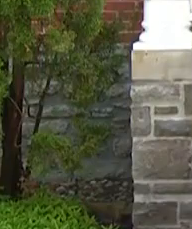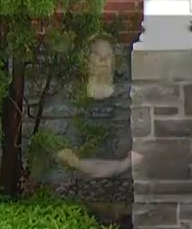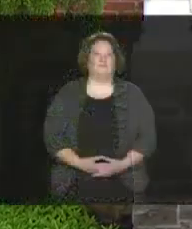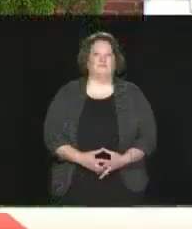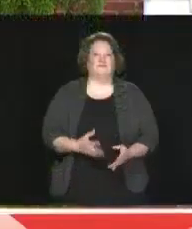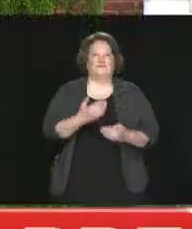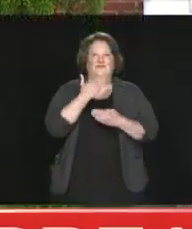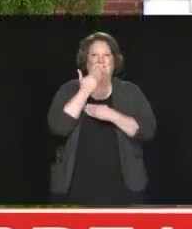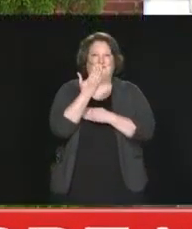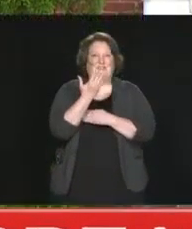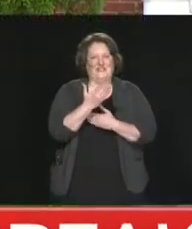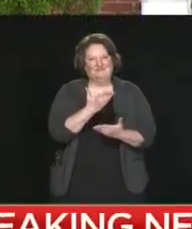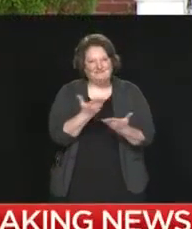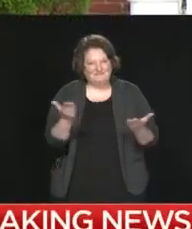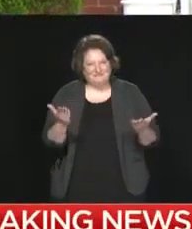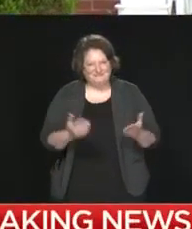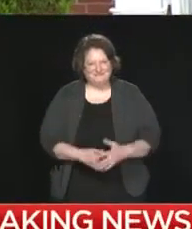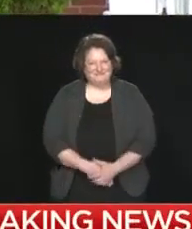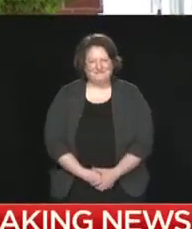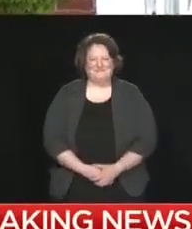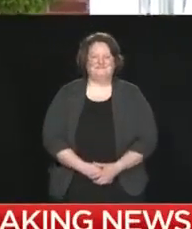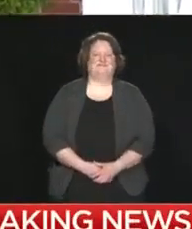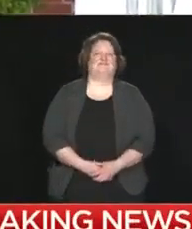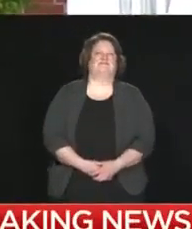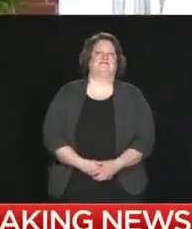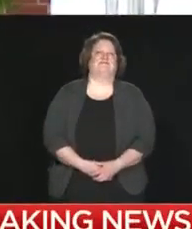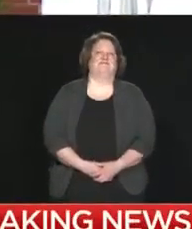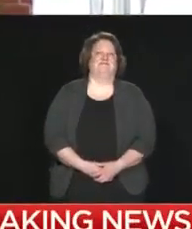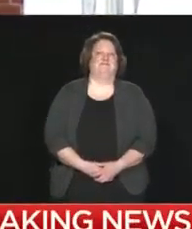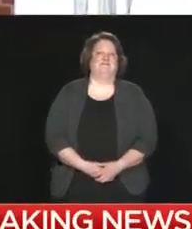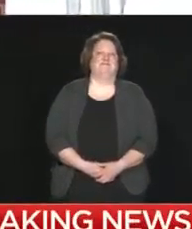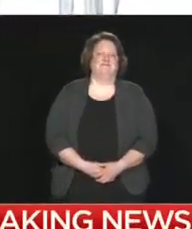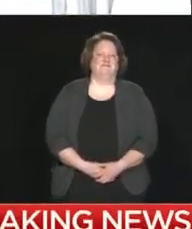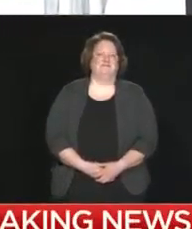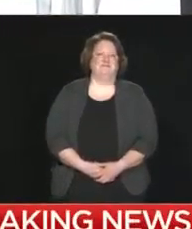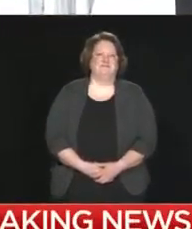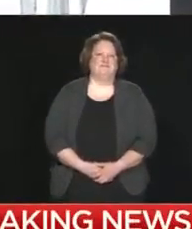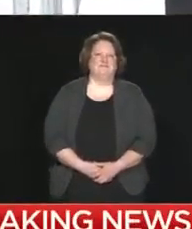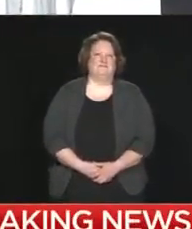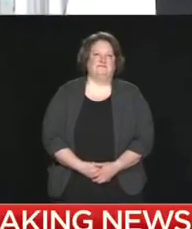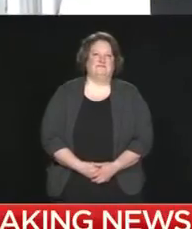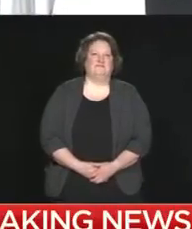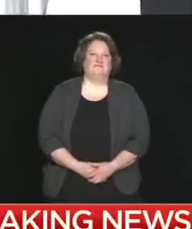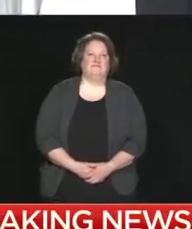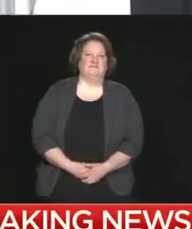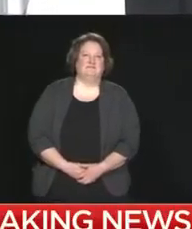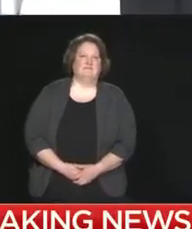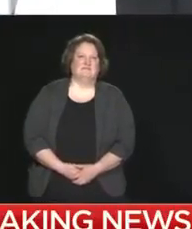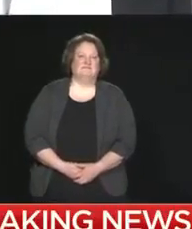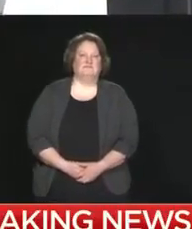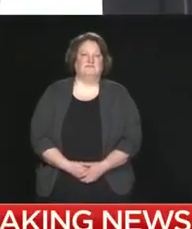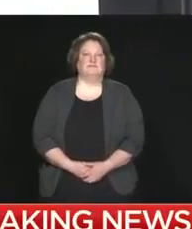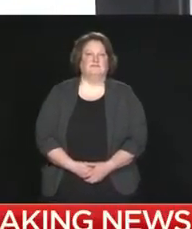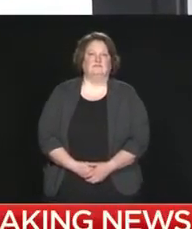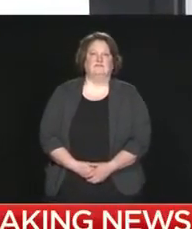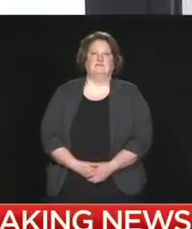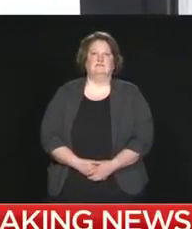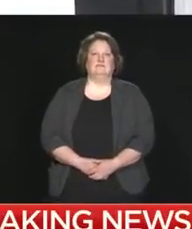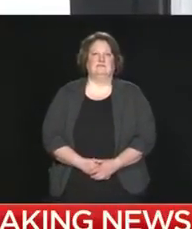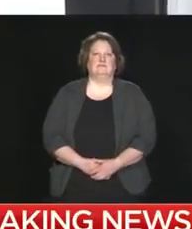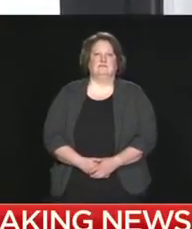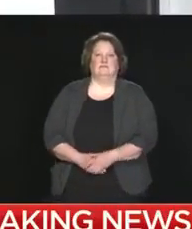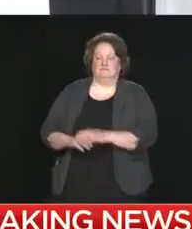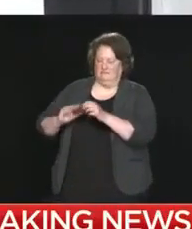morning, everyone. Bonjour à tous. Dès le début de la crise, notre gouvernement a annoncé un plan pour mobiliser le